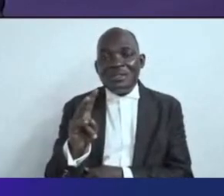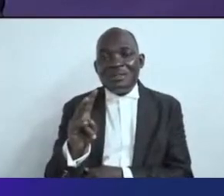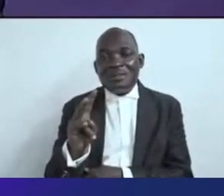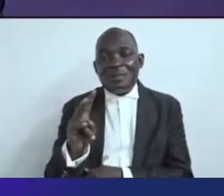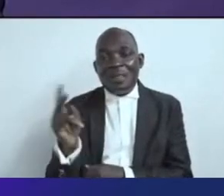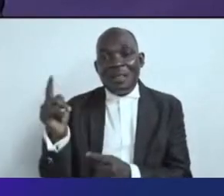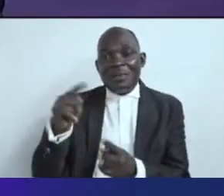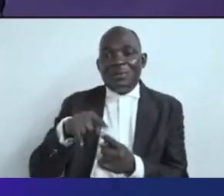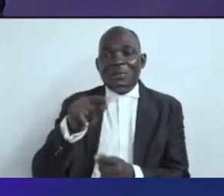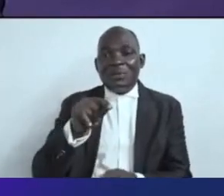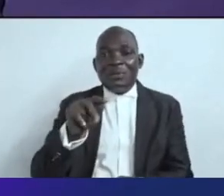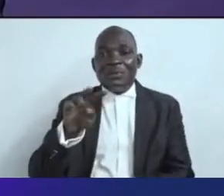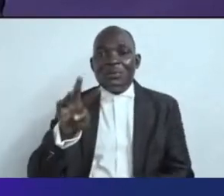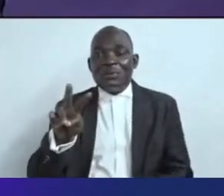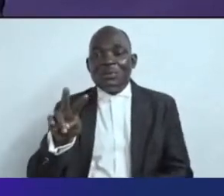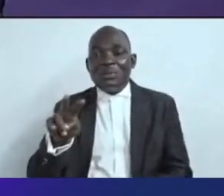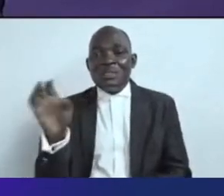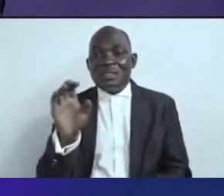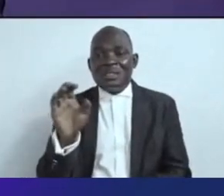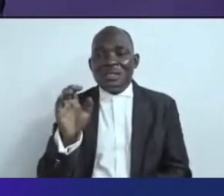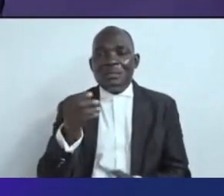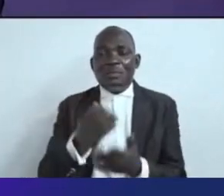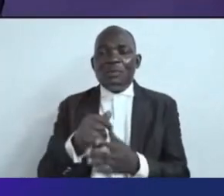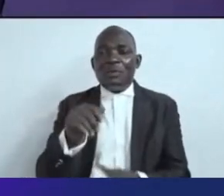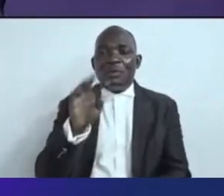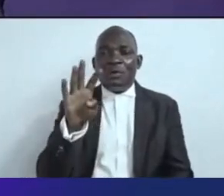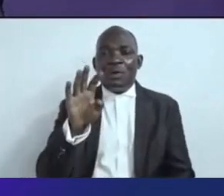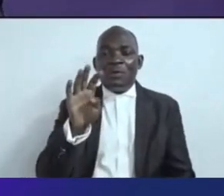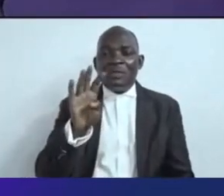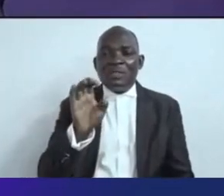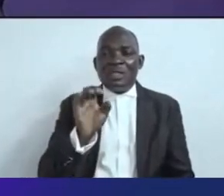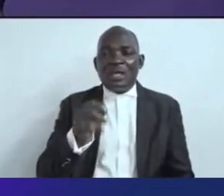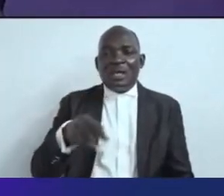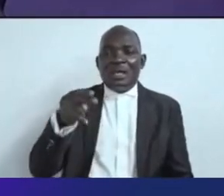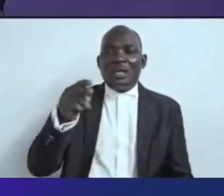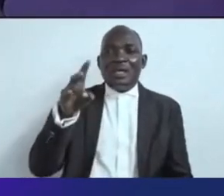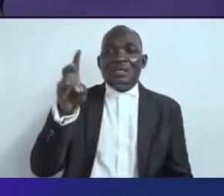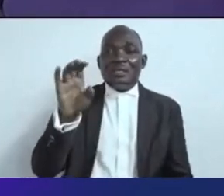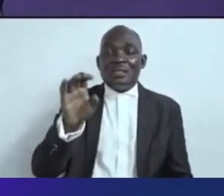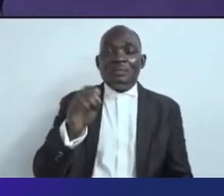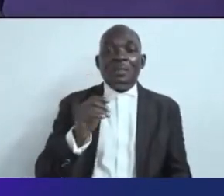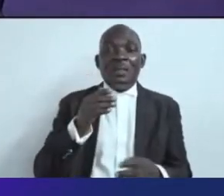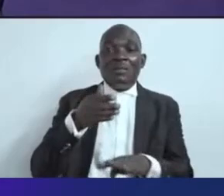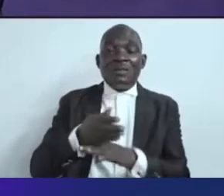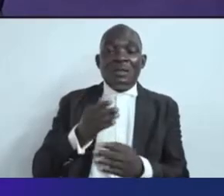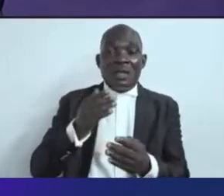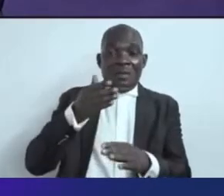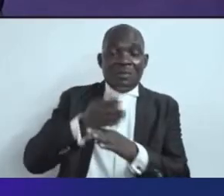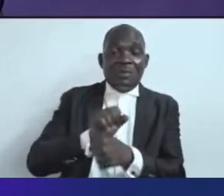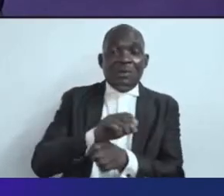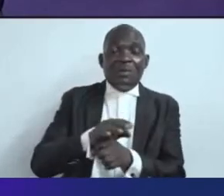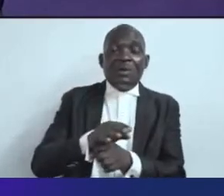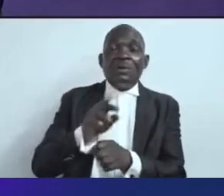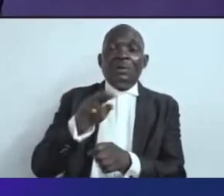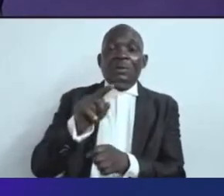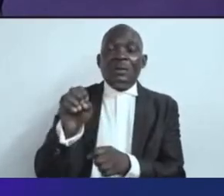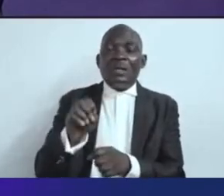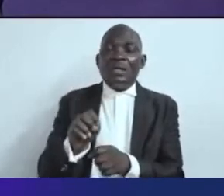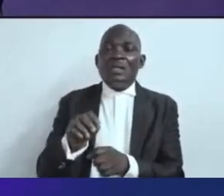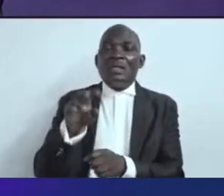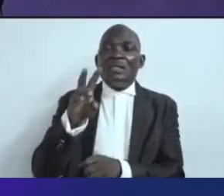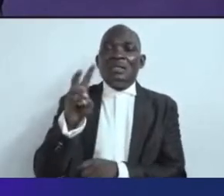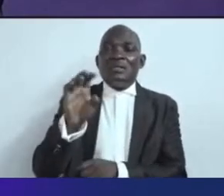2017 till 2022, the CD moved from 4 to 6 CDs. Even after COVID, the exchange rate was at 6